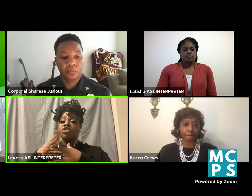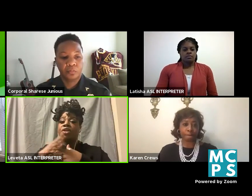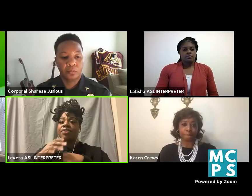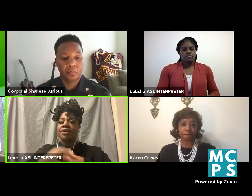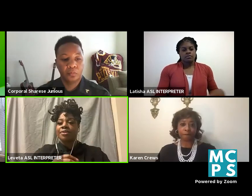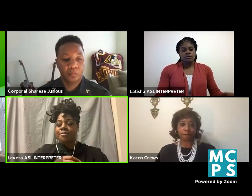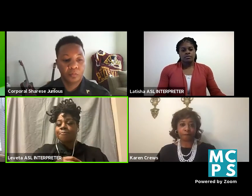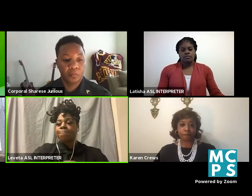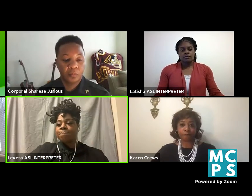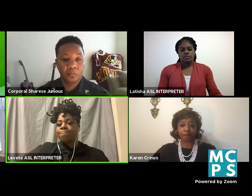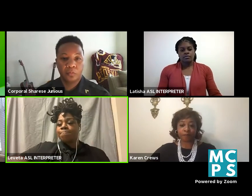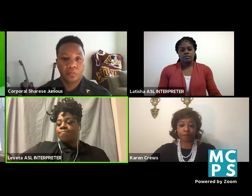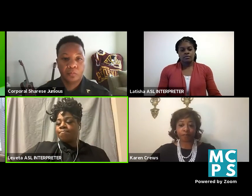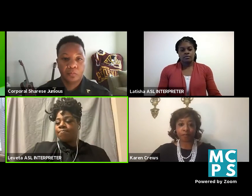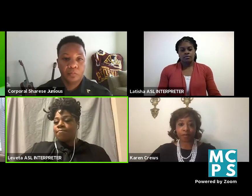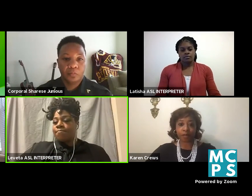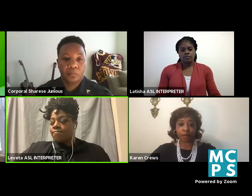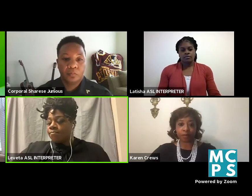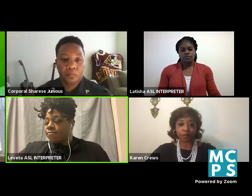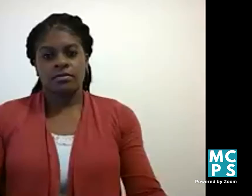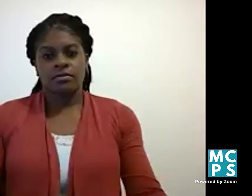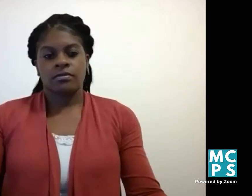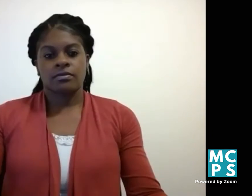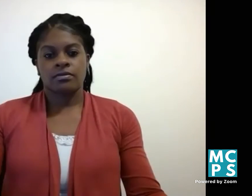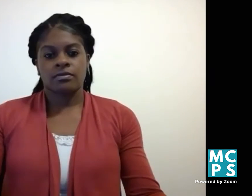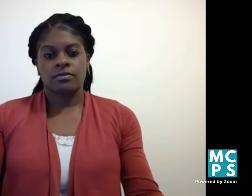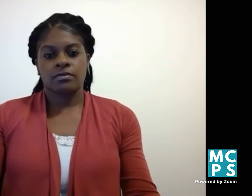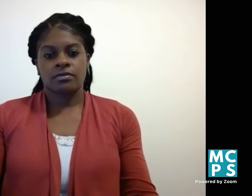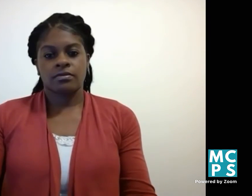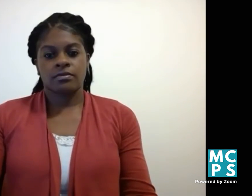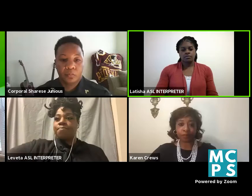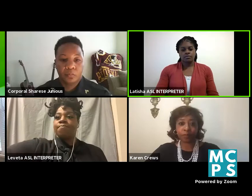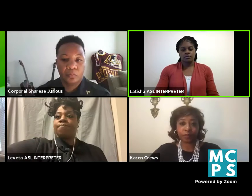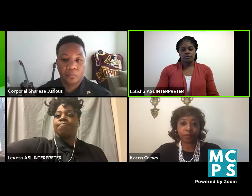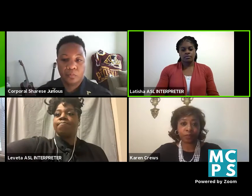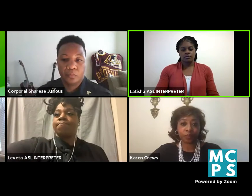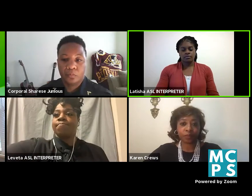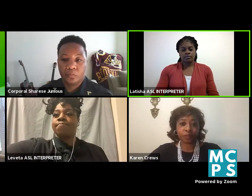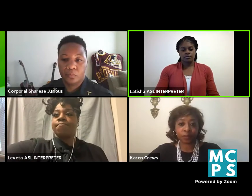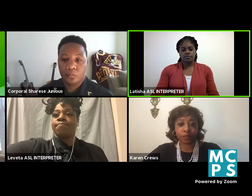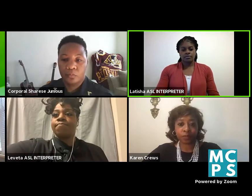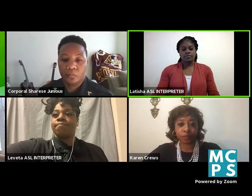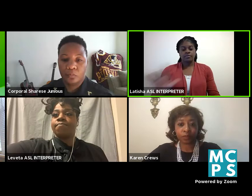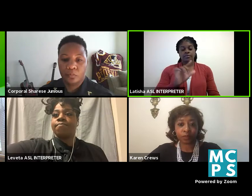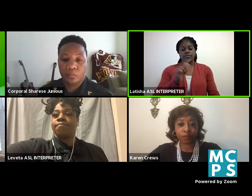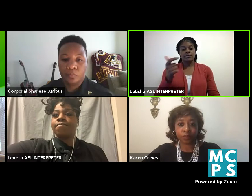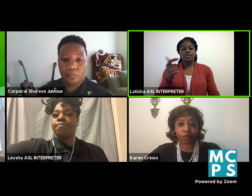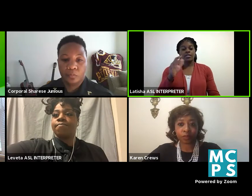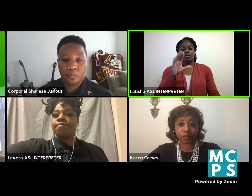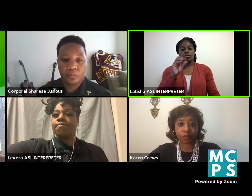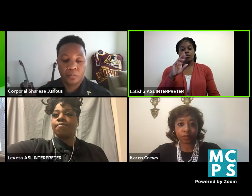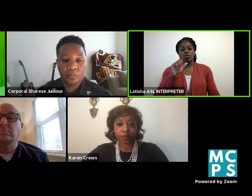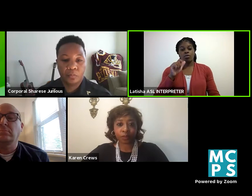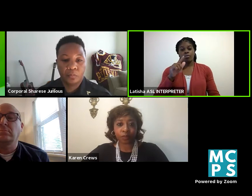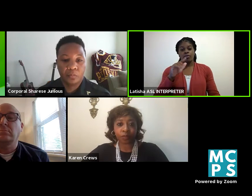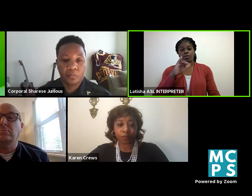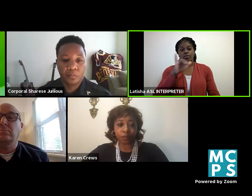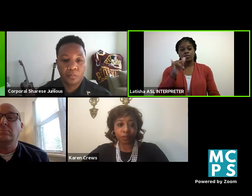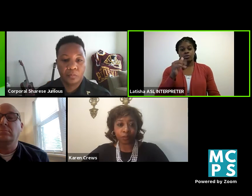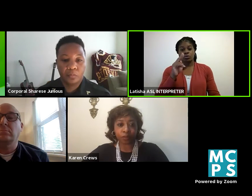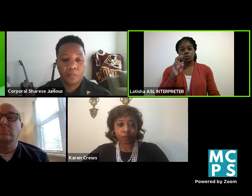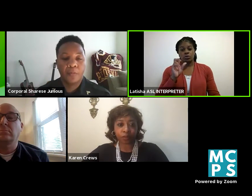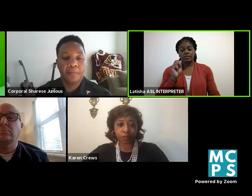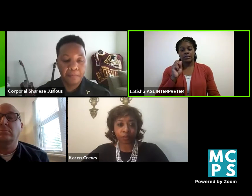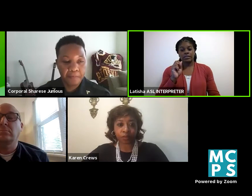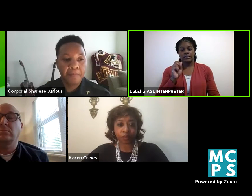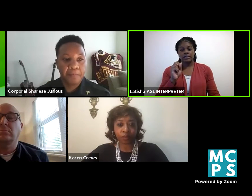Junius. And you're in a different position than many of the others on this